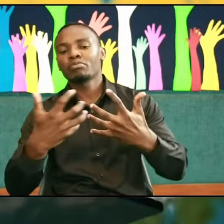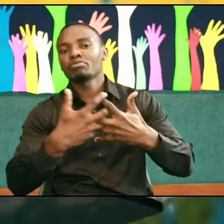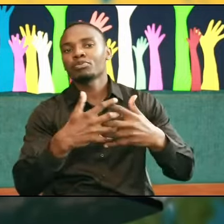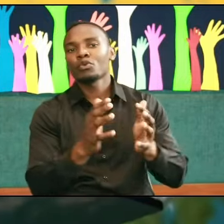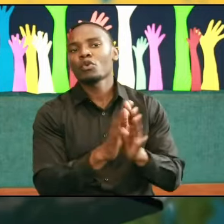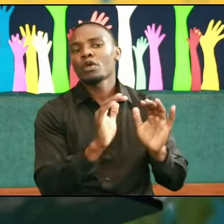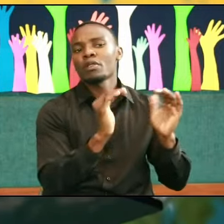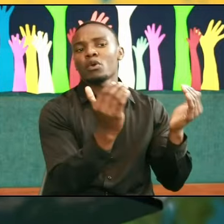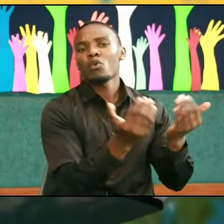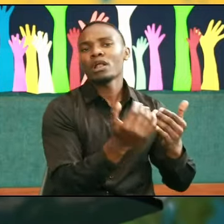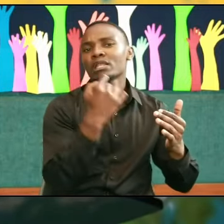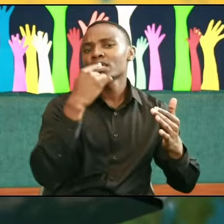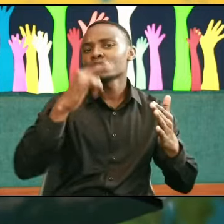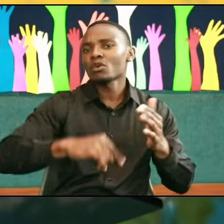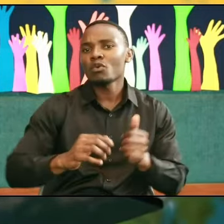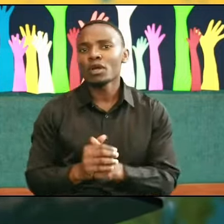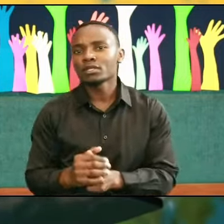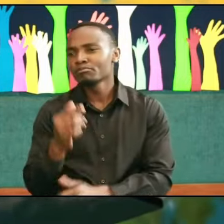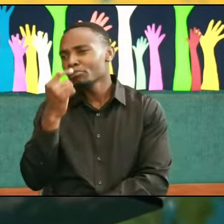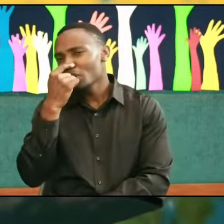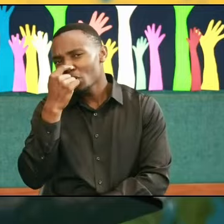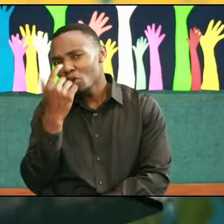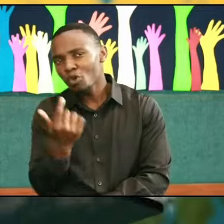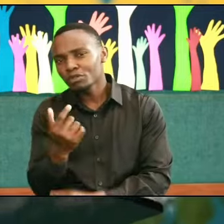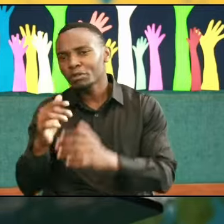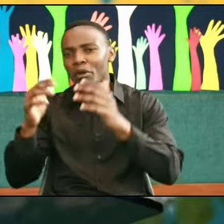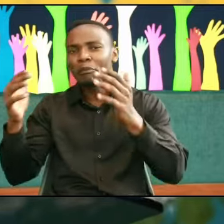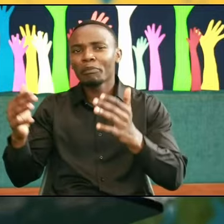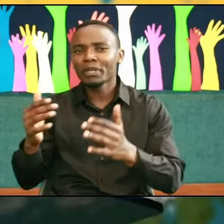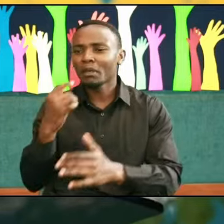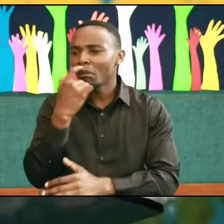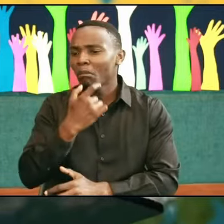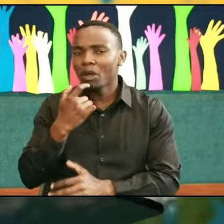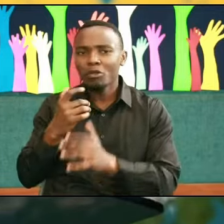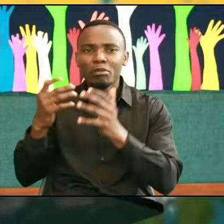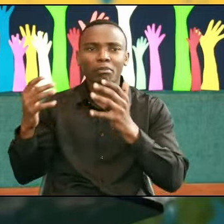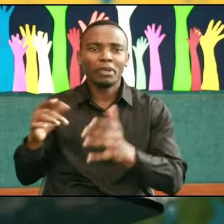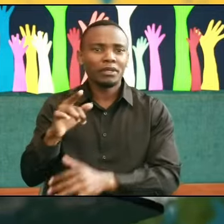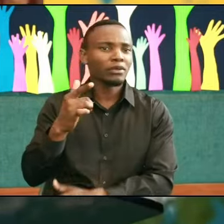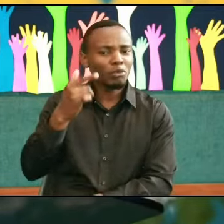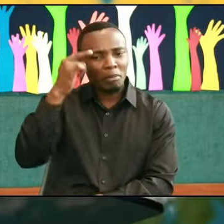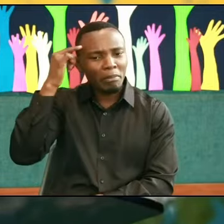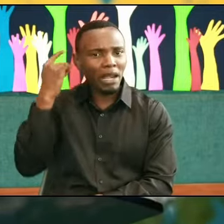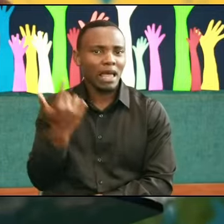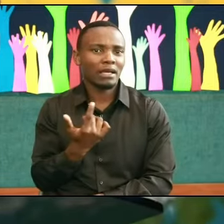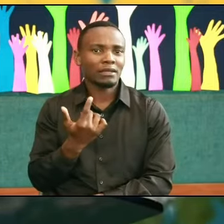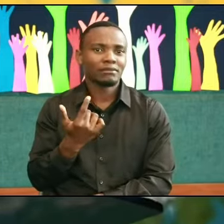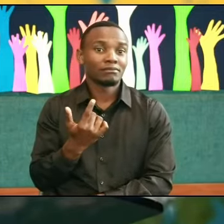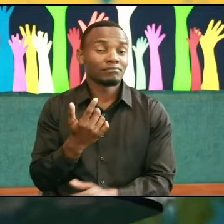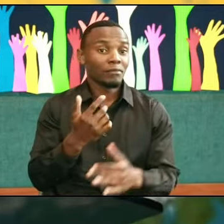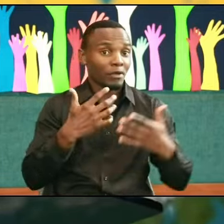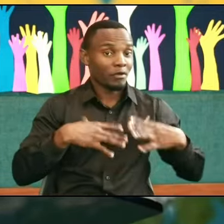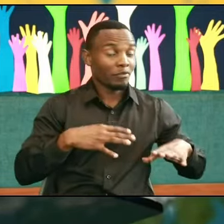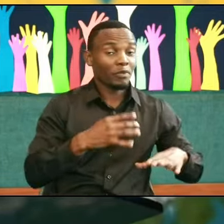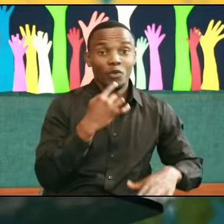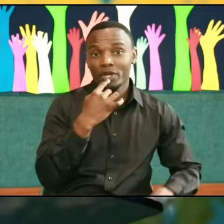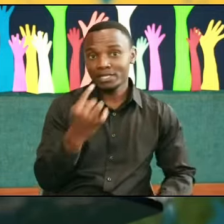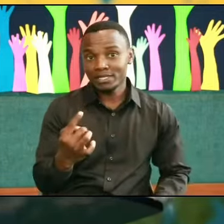you your nose is broad, your mouth is too big, you are too dark. That's how the world will tell you.